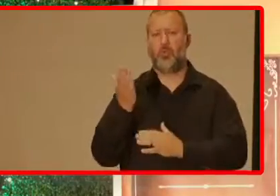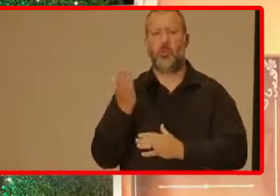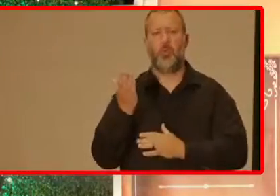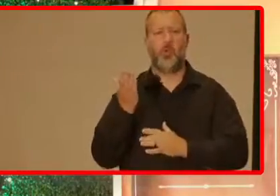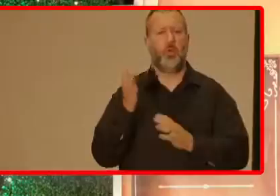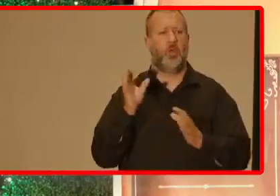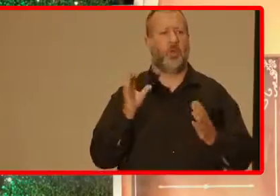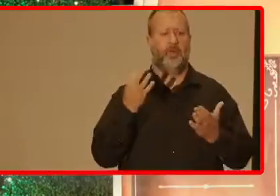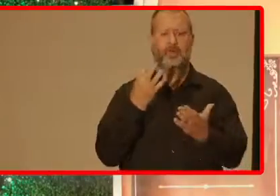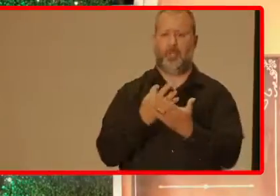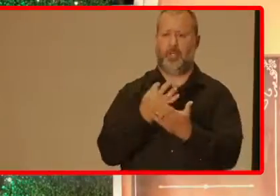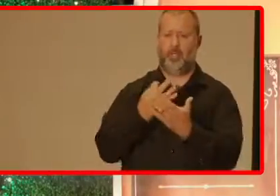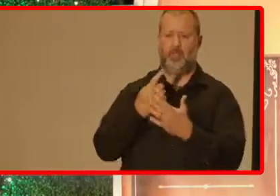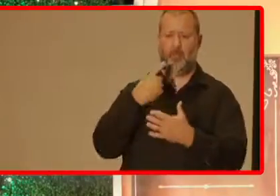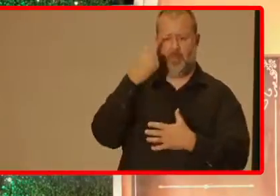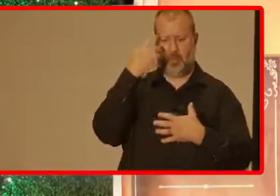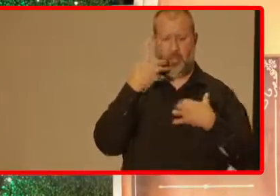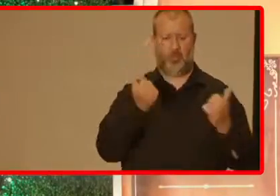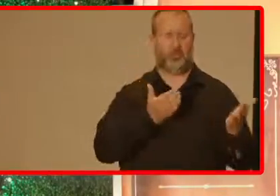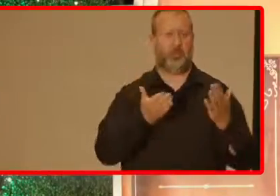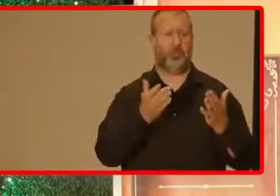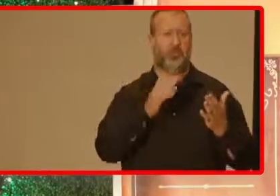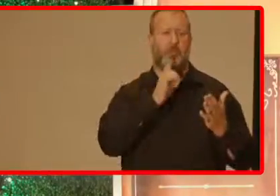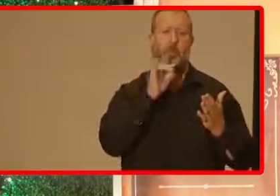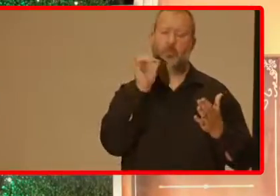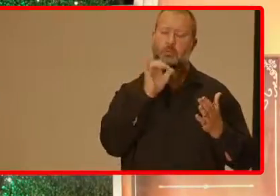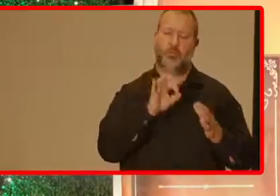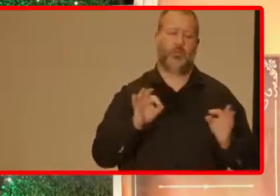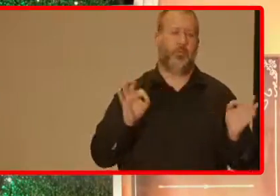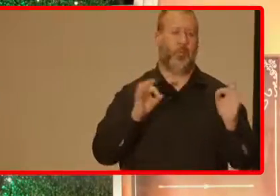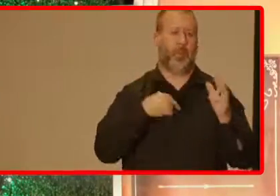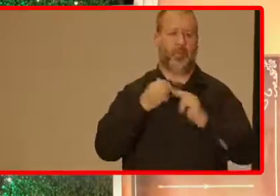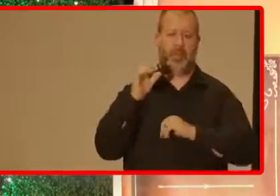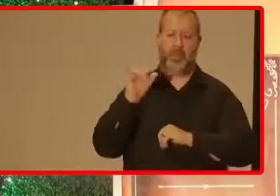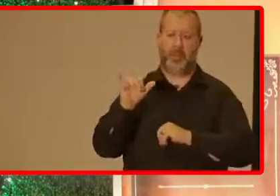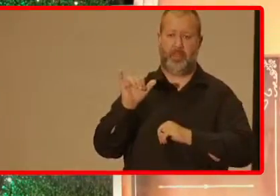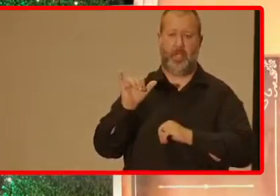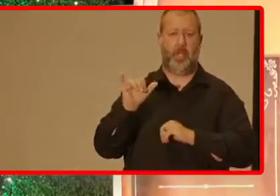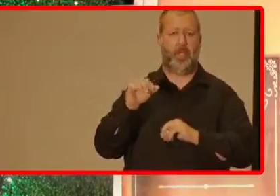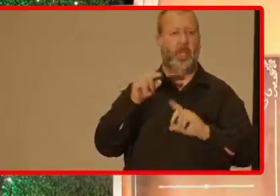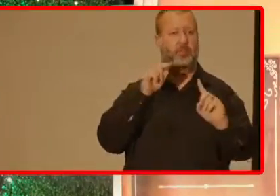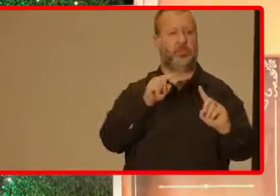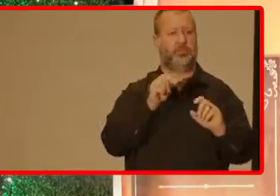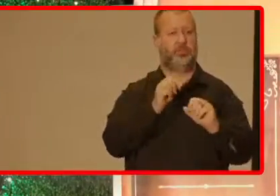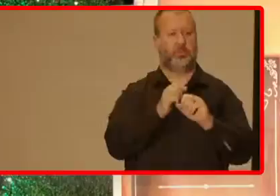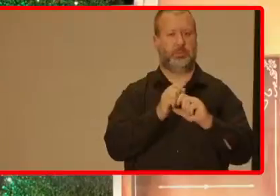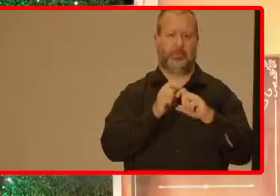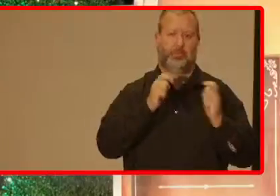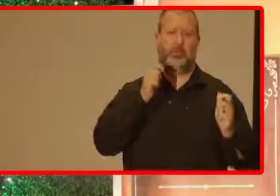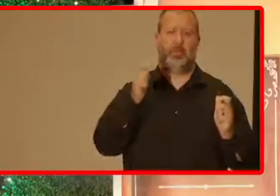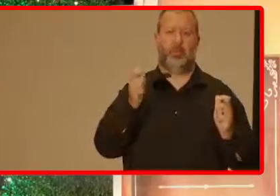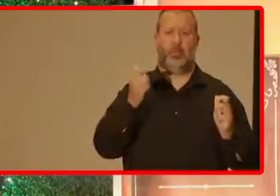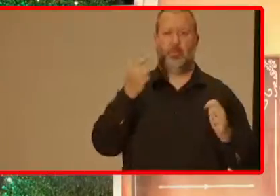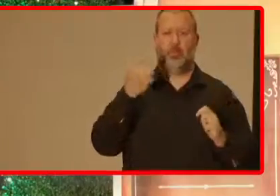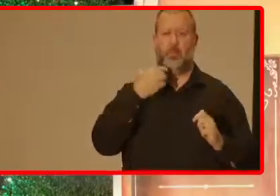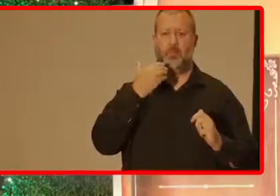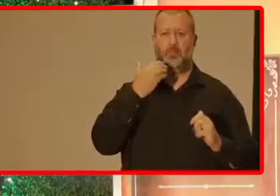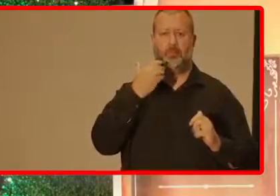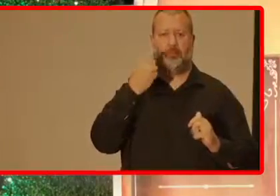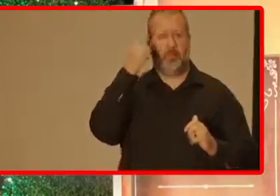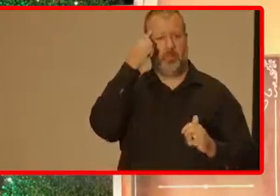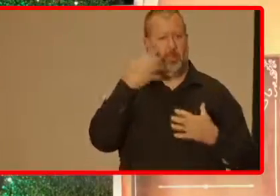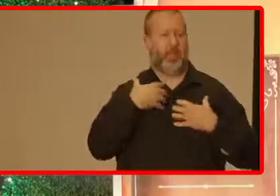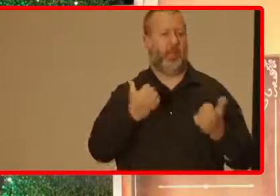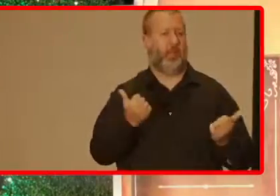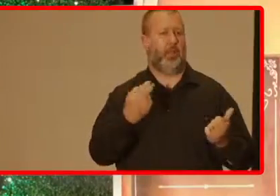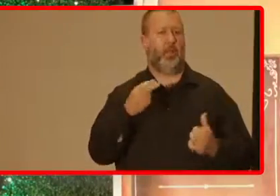vital funding for mental health services. We're building on that vision by expanding these mental health hubs around the